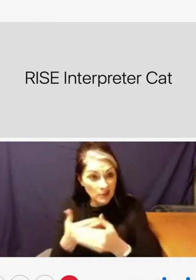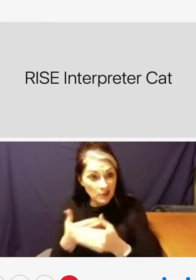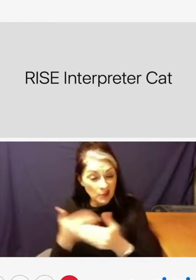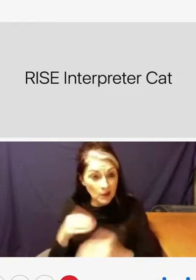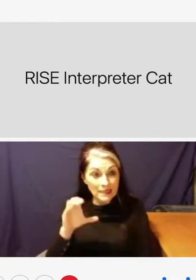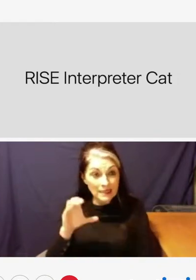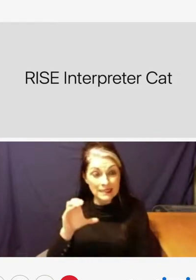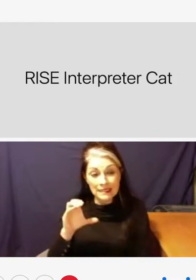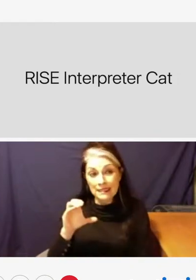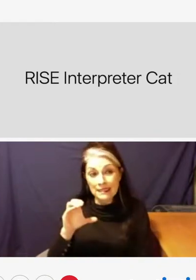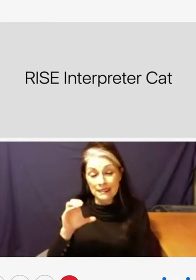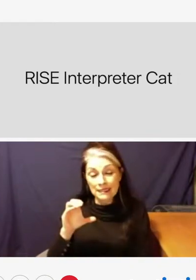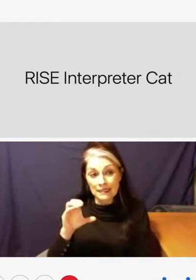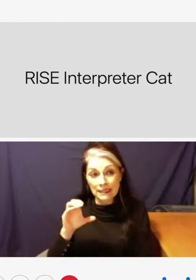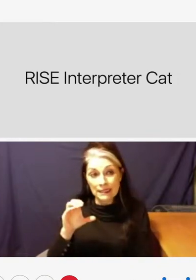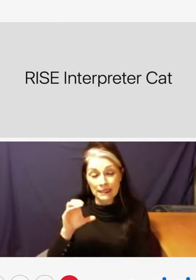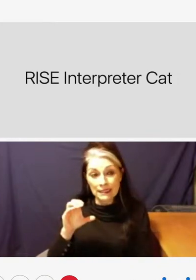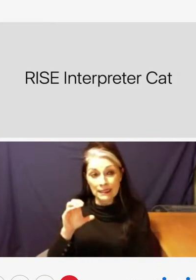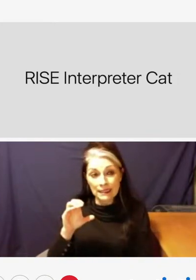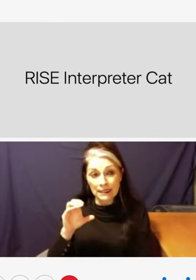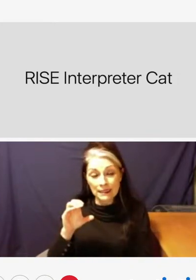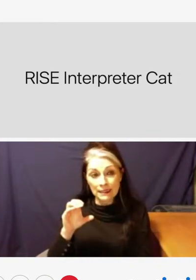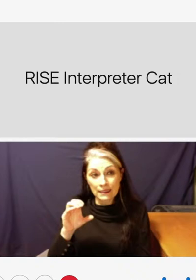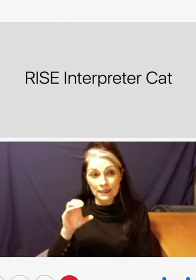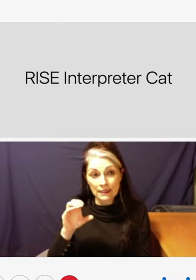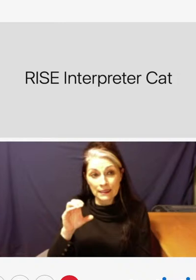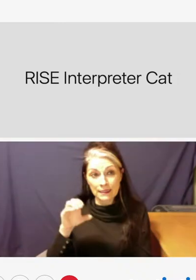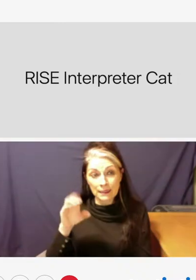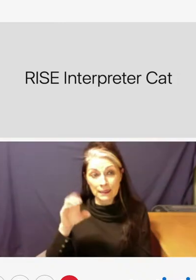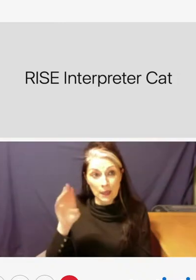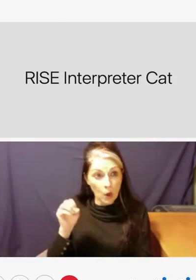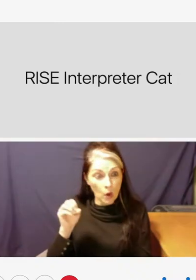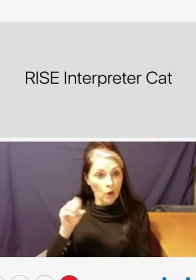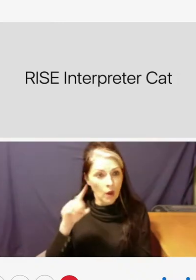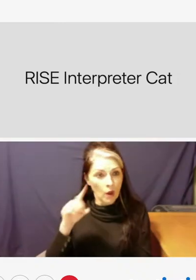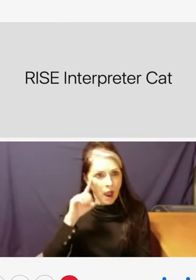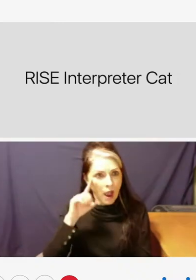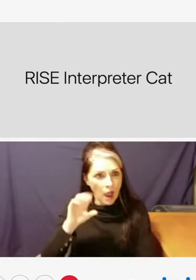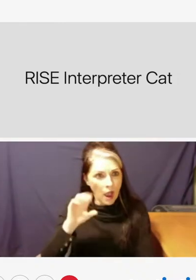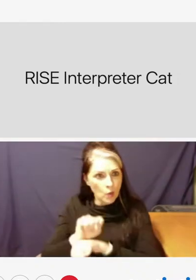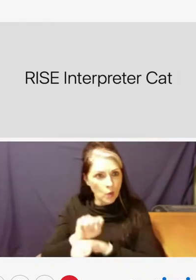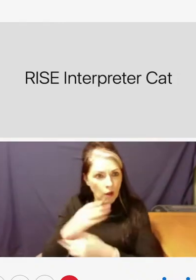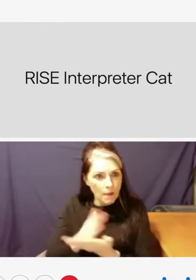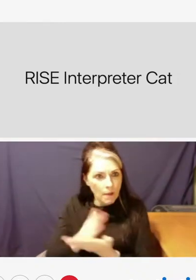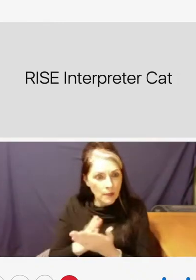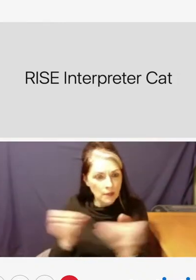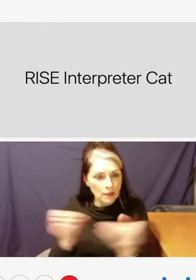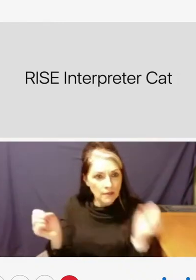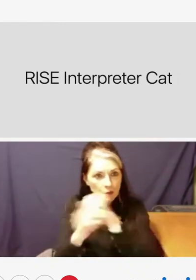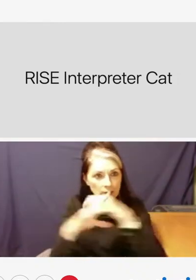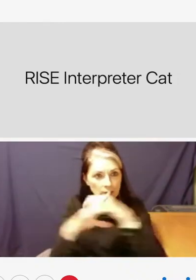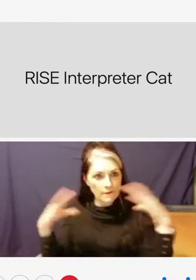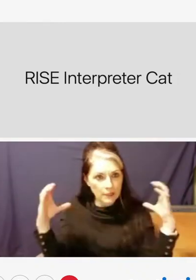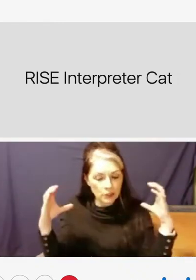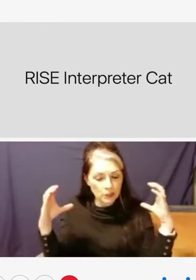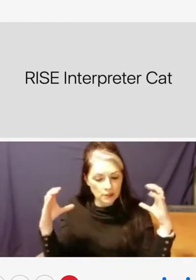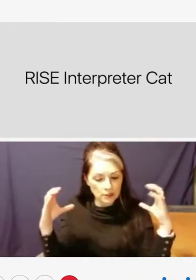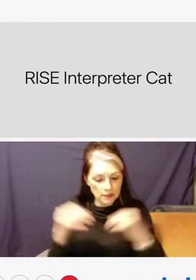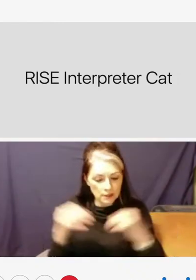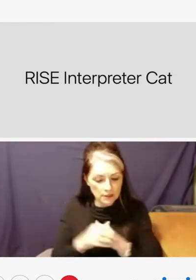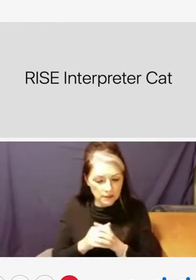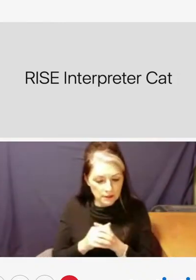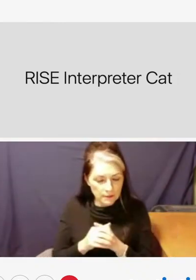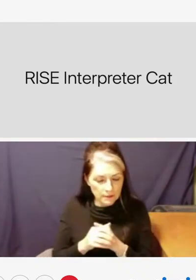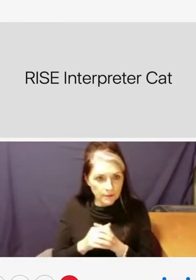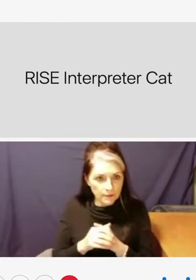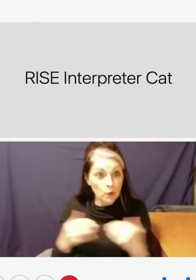it uh believe it or not and so this was a vision U that that we had and that honestly just to give